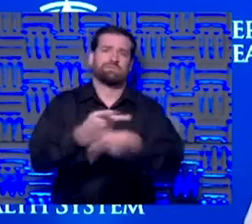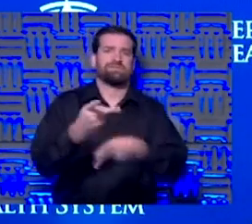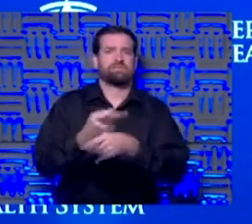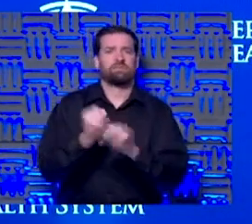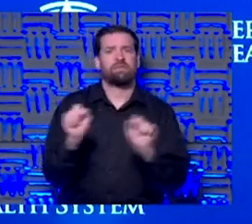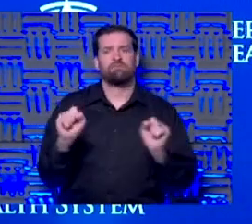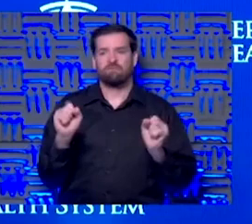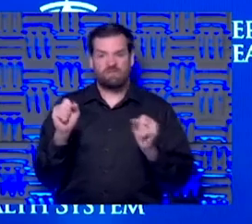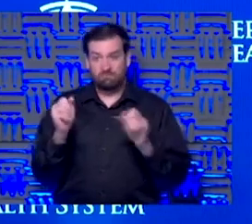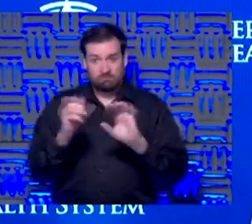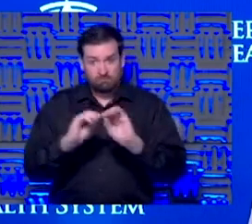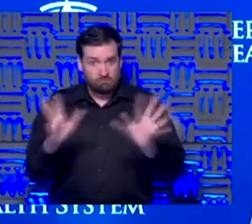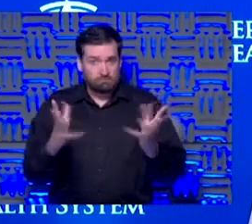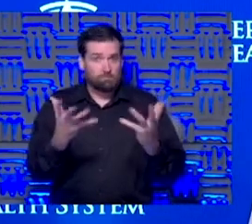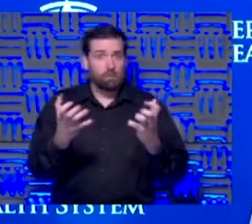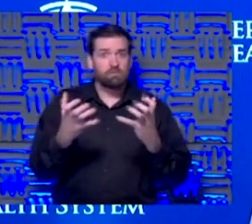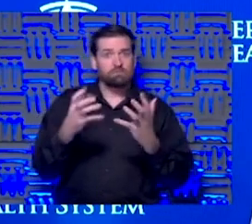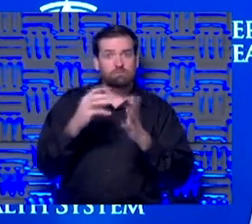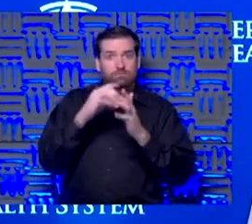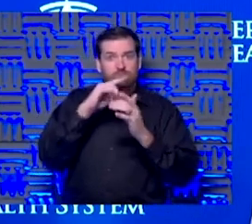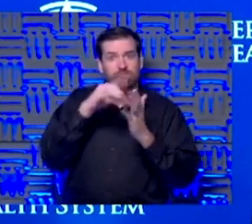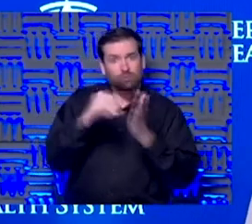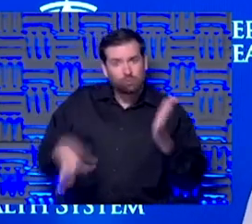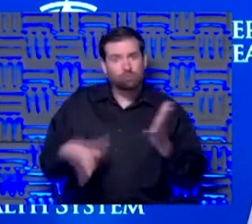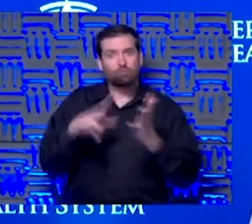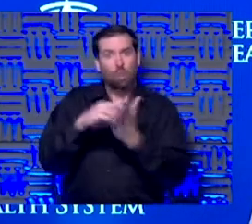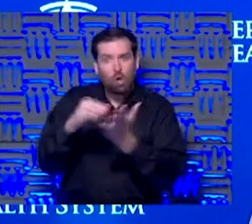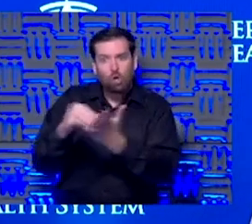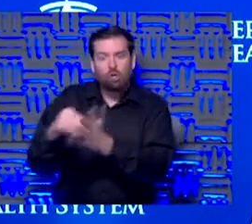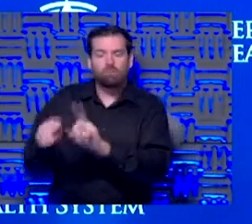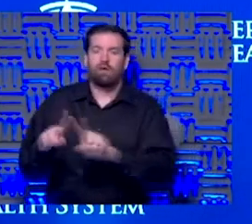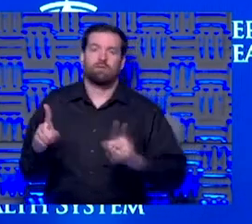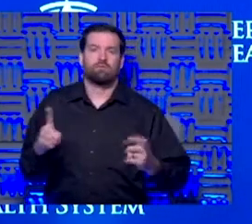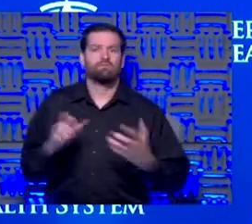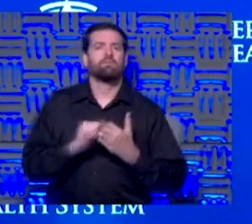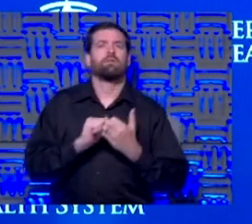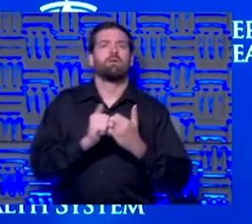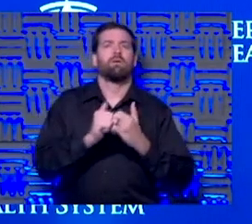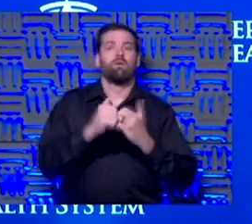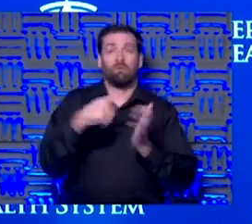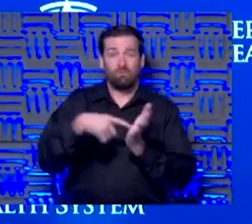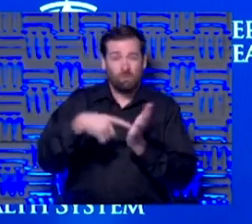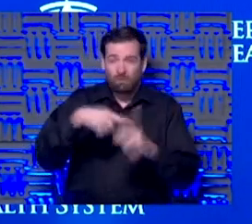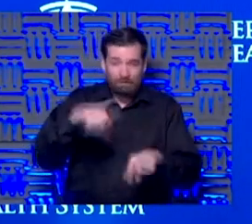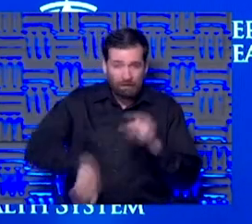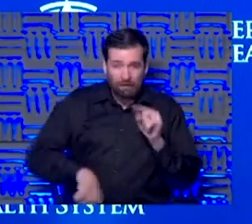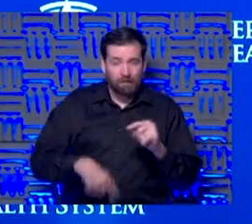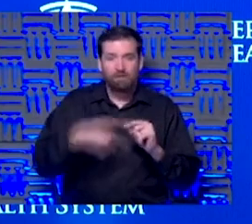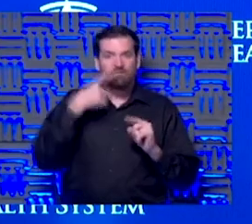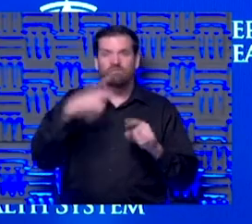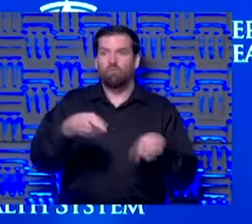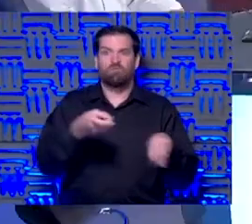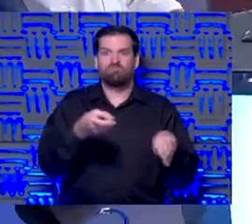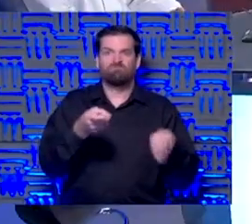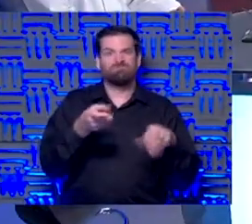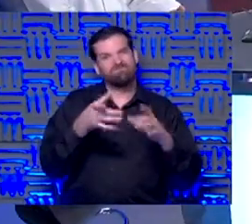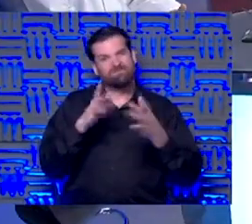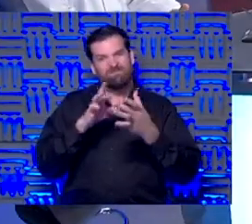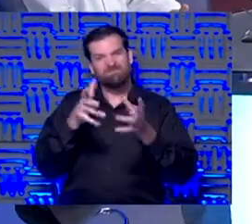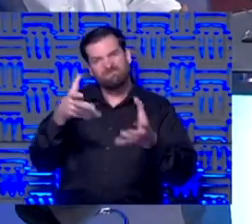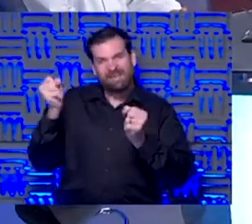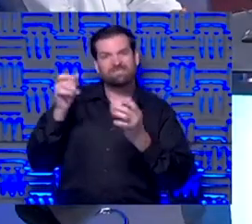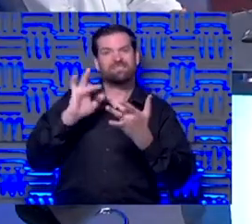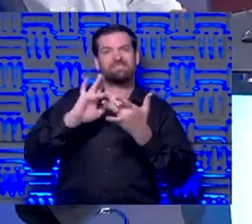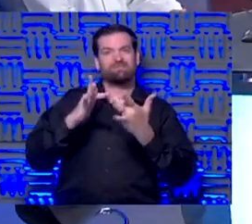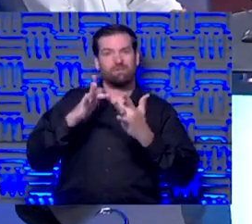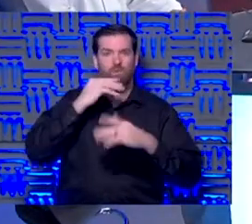you want people to learn, but you also have to be able to do that if you don't have, you know, the financial resources to have broadband in your home. So sure. That's